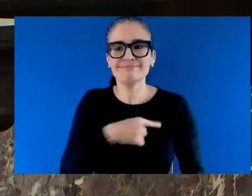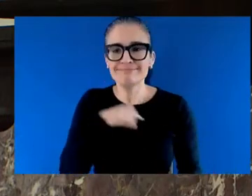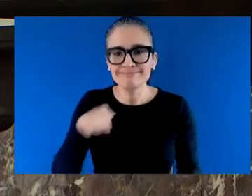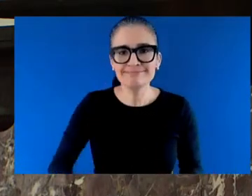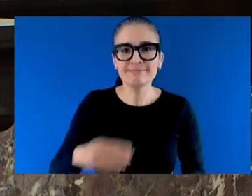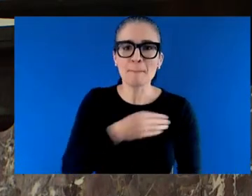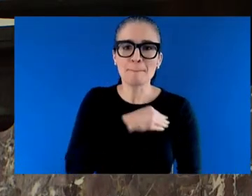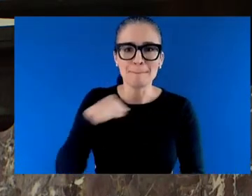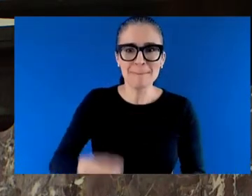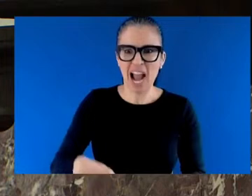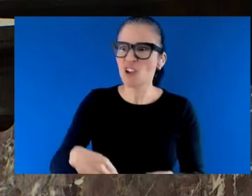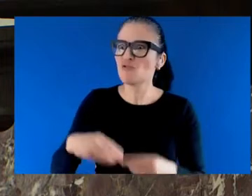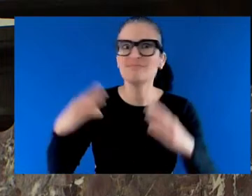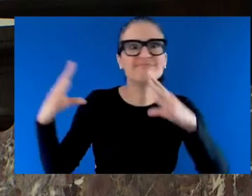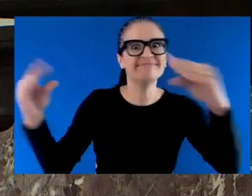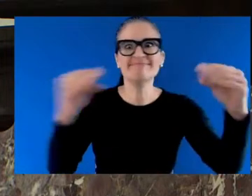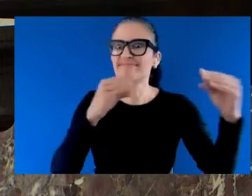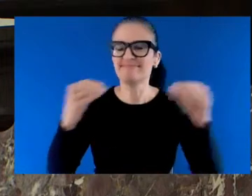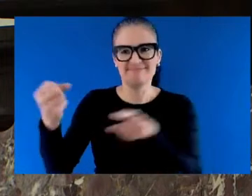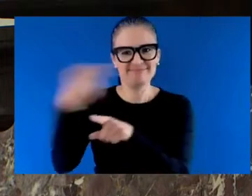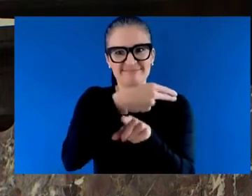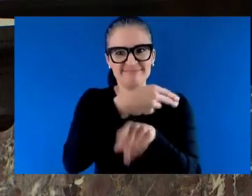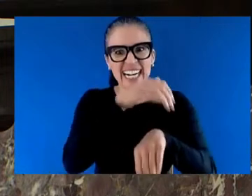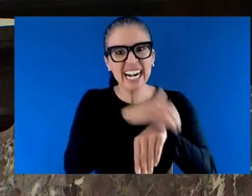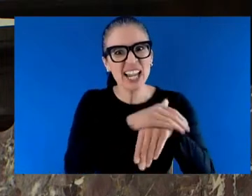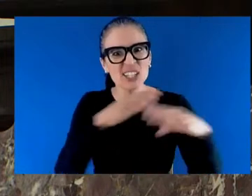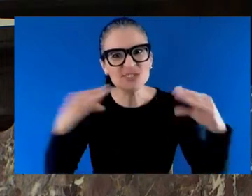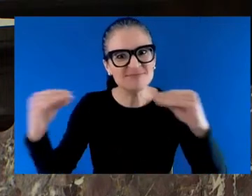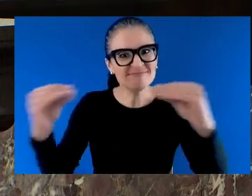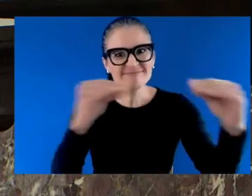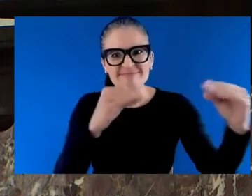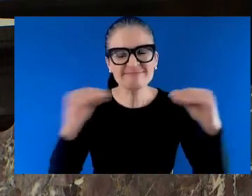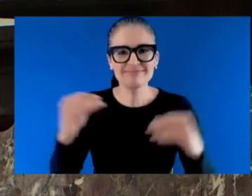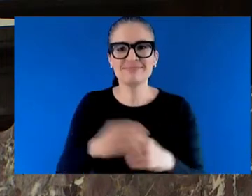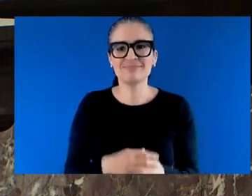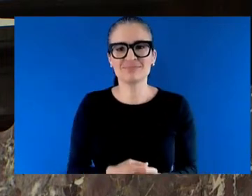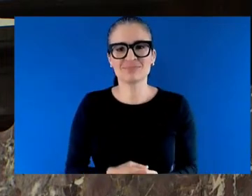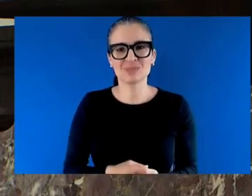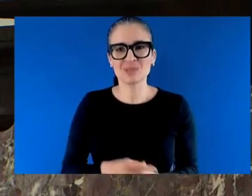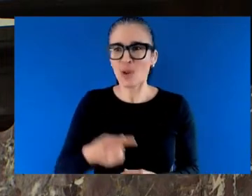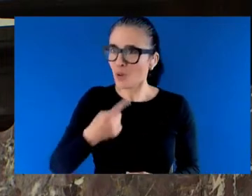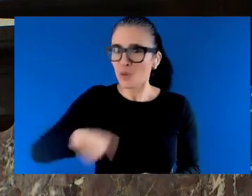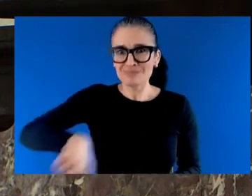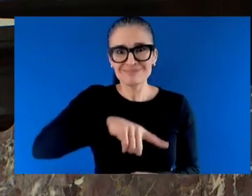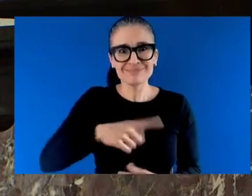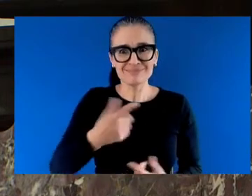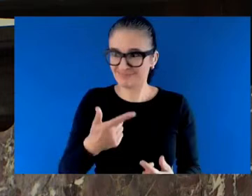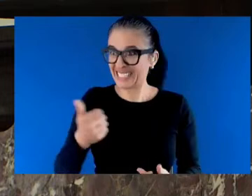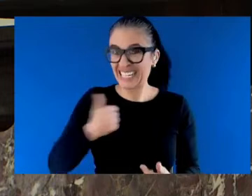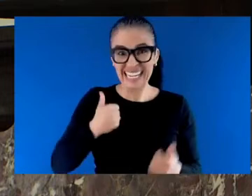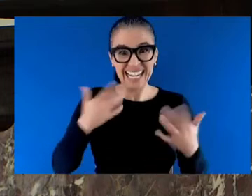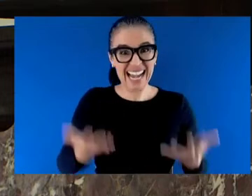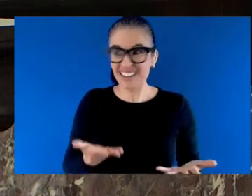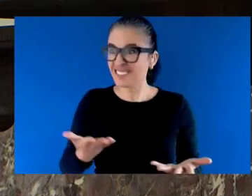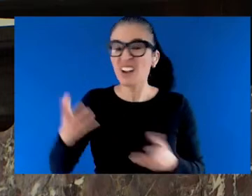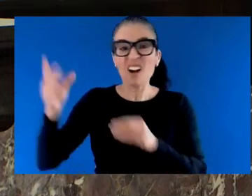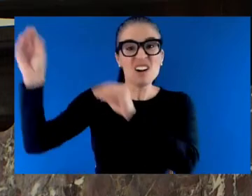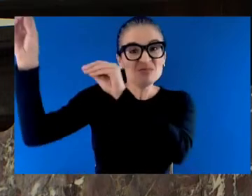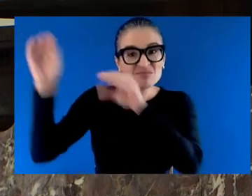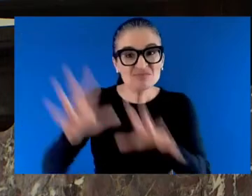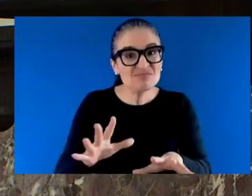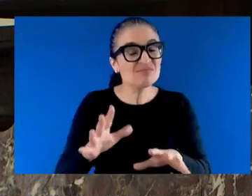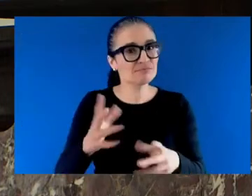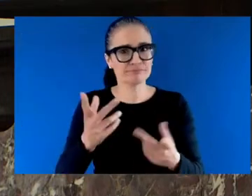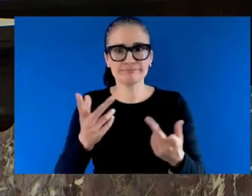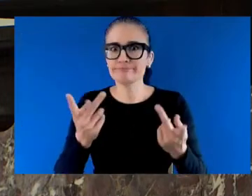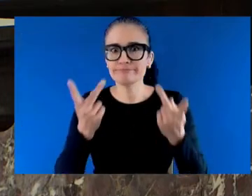often portrays individuals who came to this country merely to benefit from services, beauty, and abundance, and who do not contribute, sacrifice, or care about